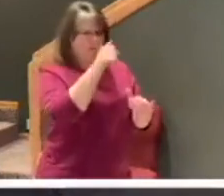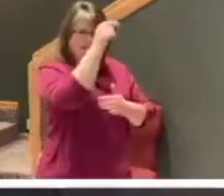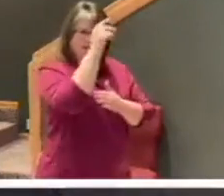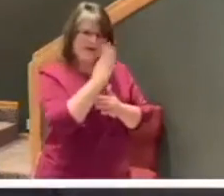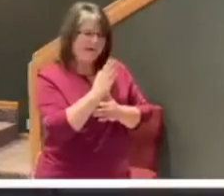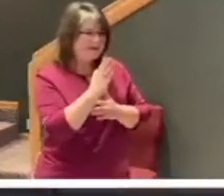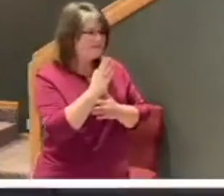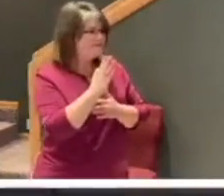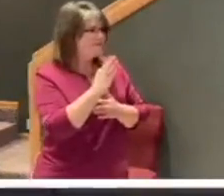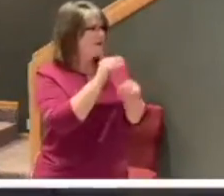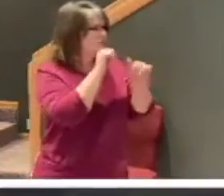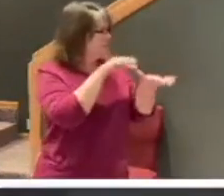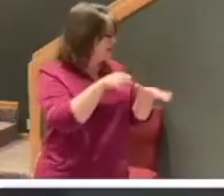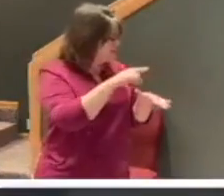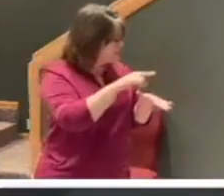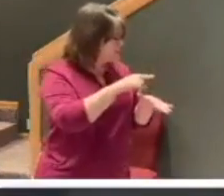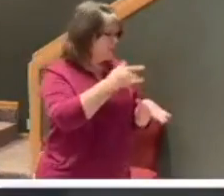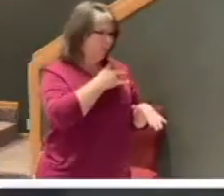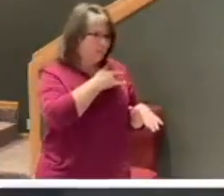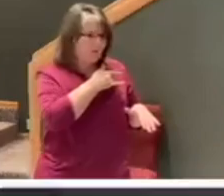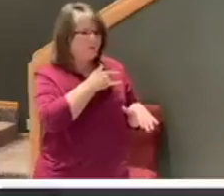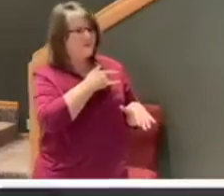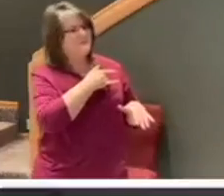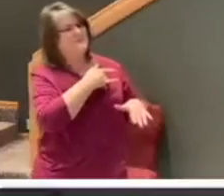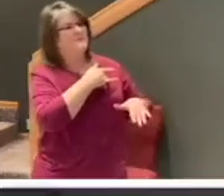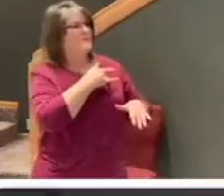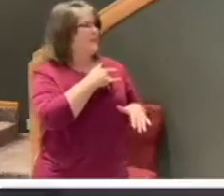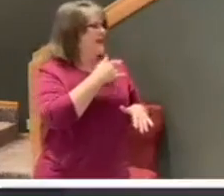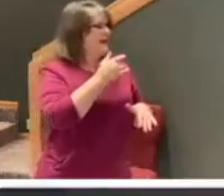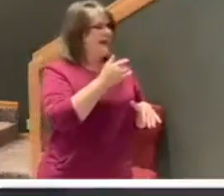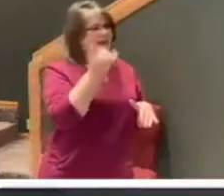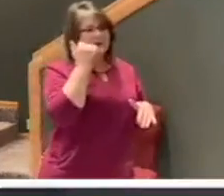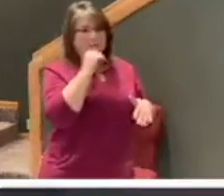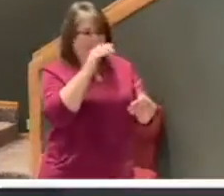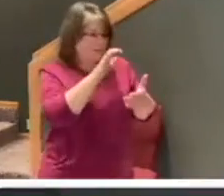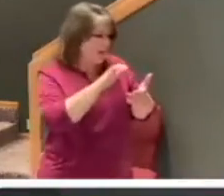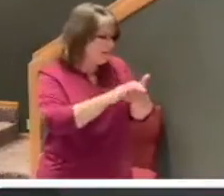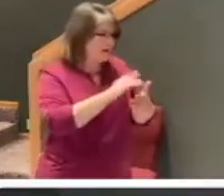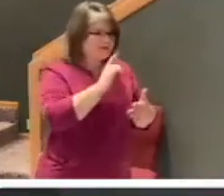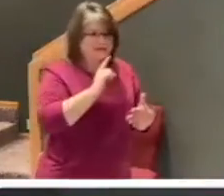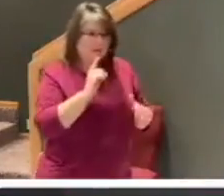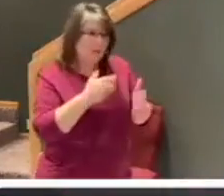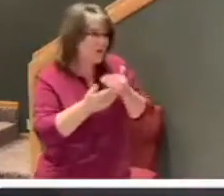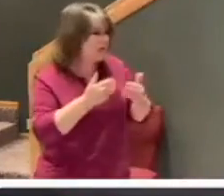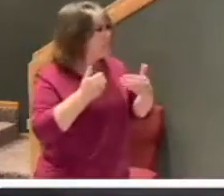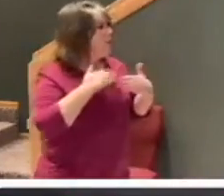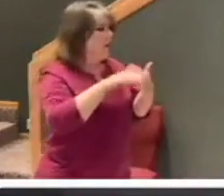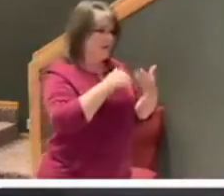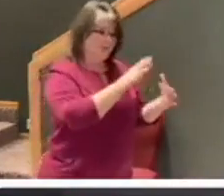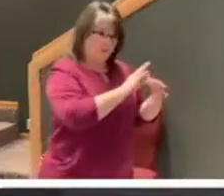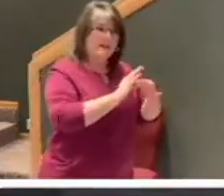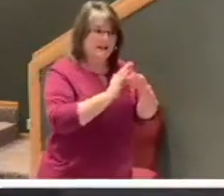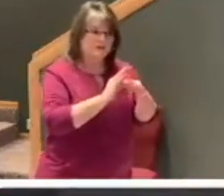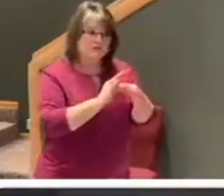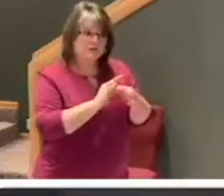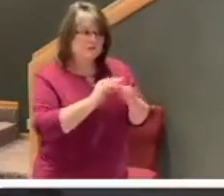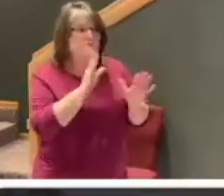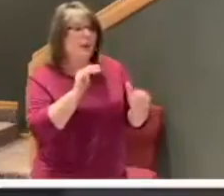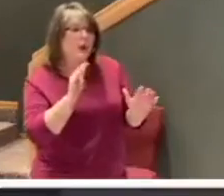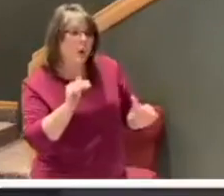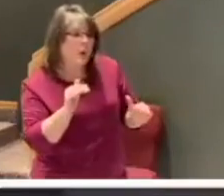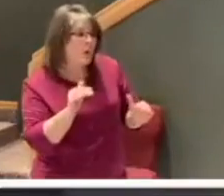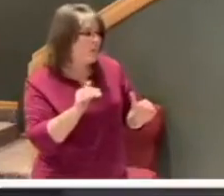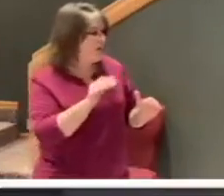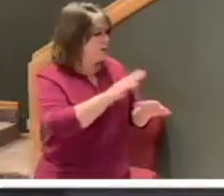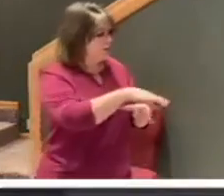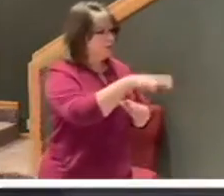has blessed you and spoken to you, and even if you're not married, you're single, whatever, we all have relationships, and so I hope that